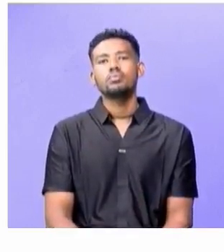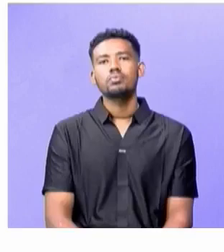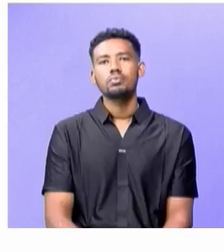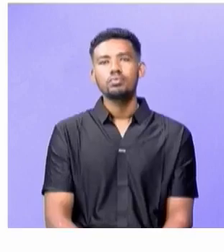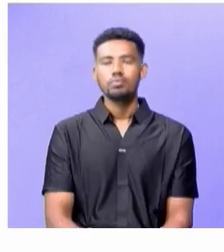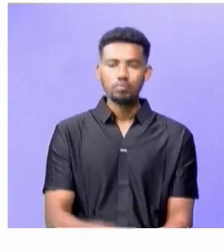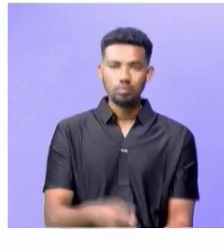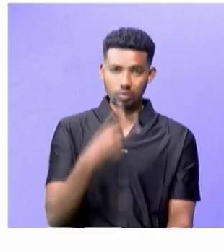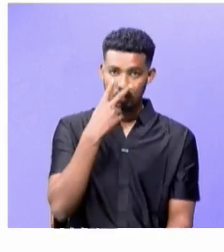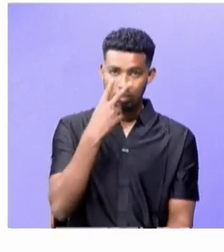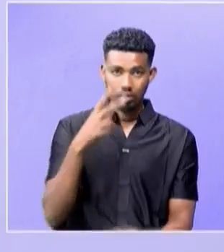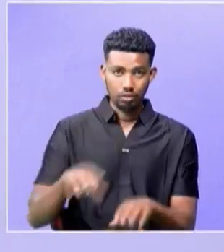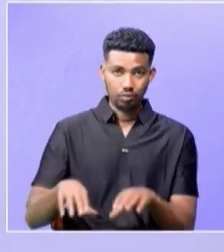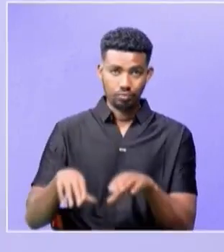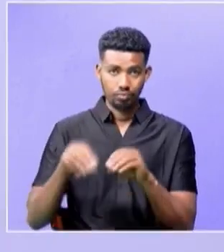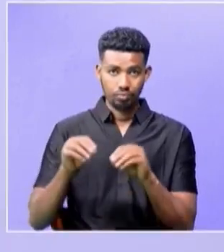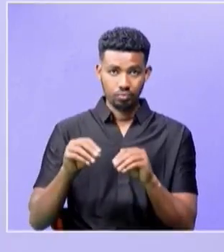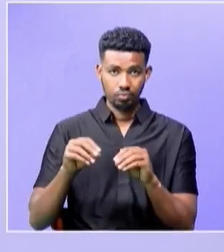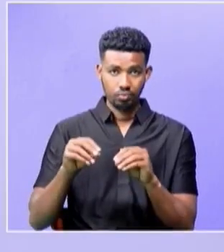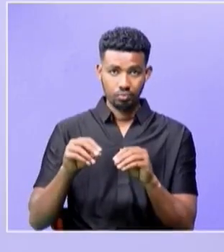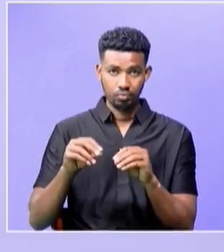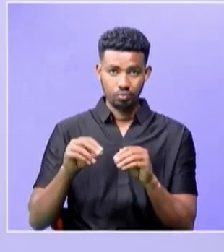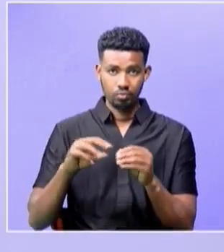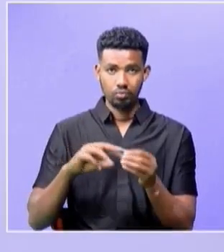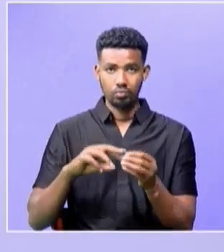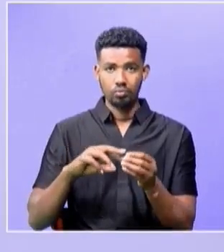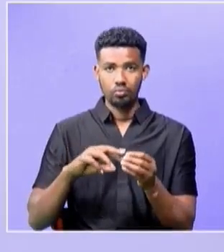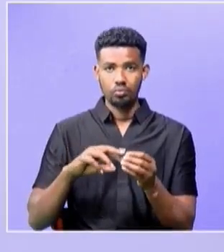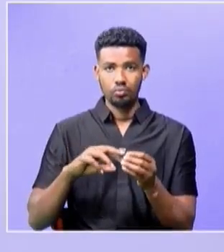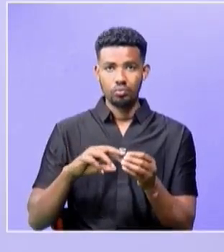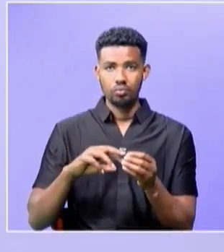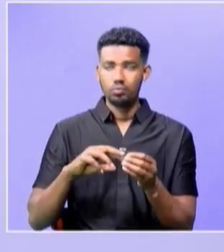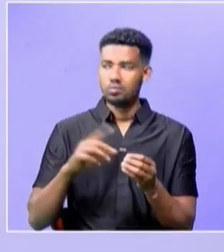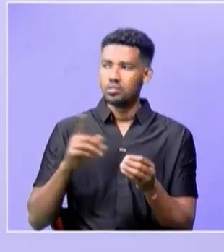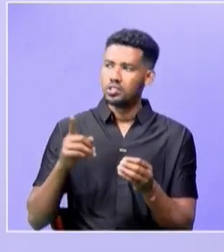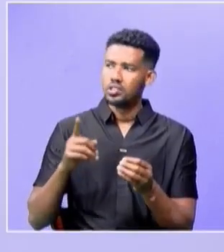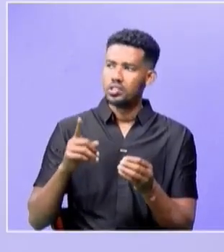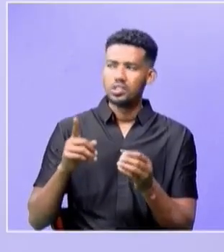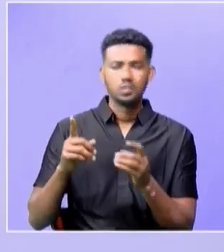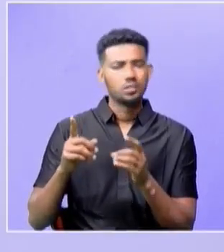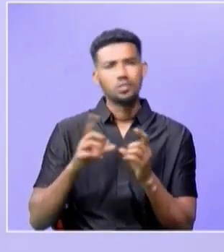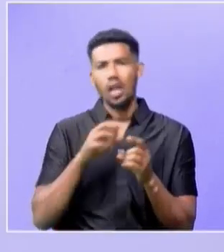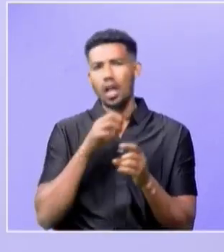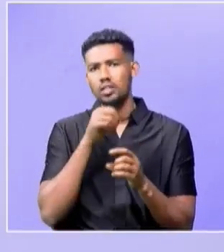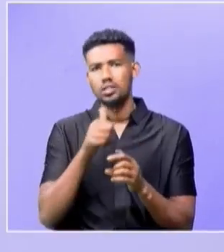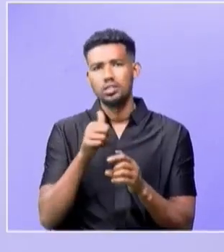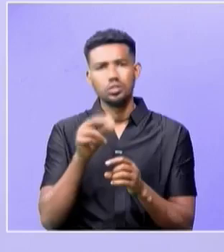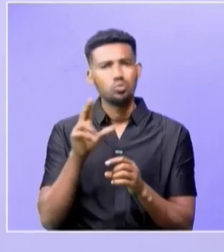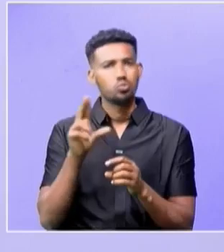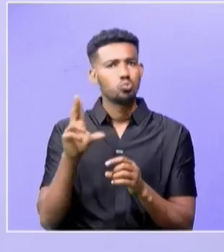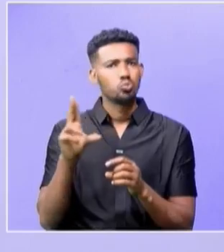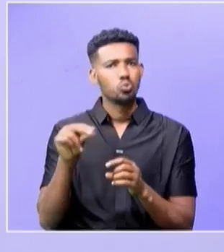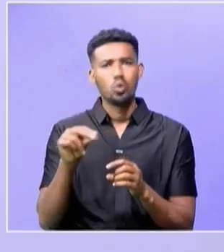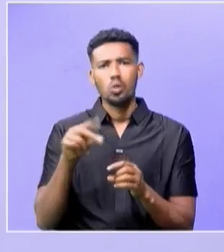Look, students, she doesn't like walking. That show she don't